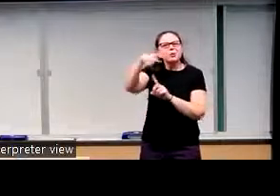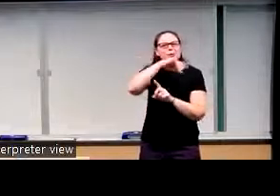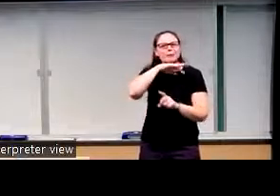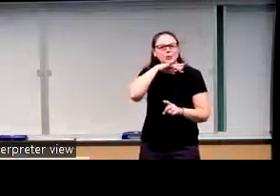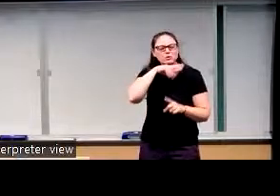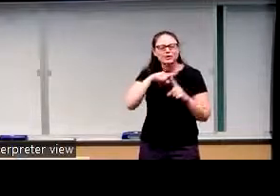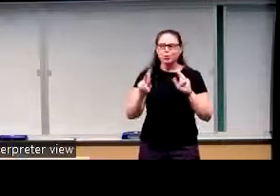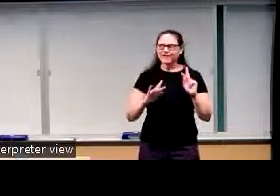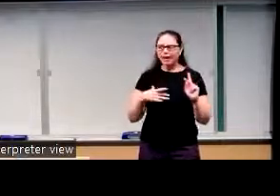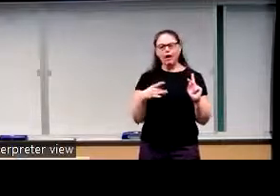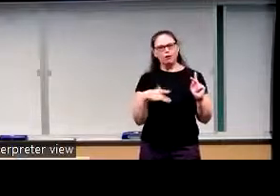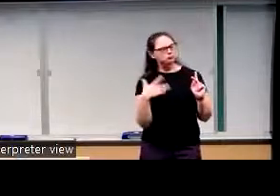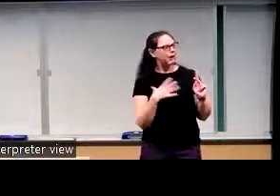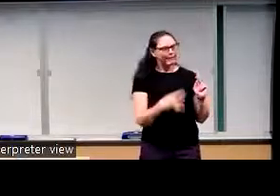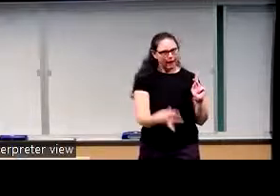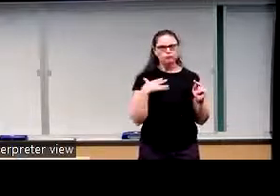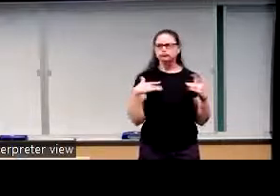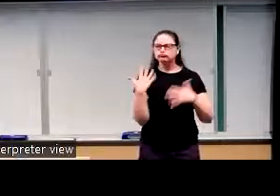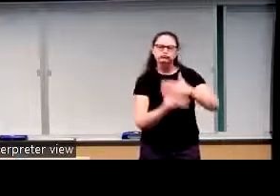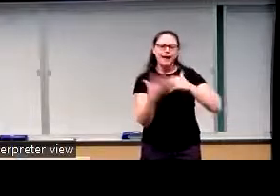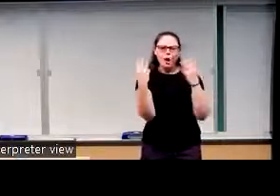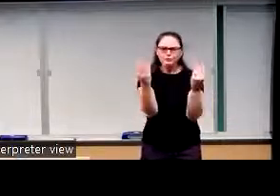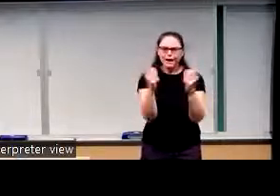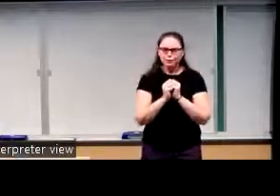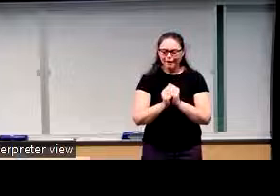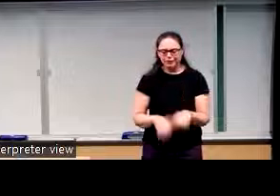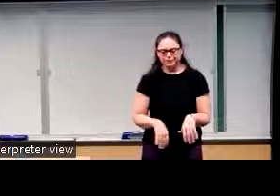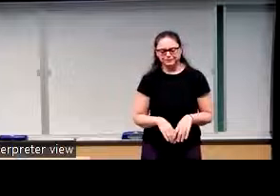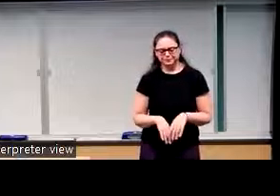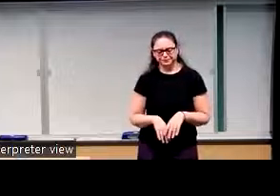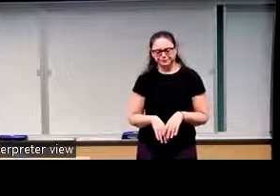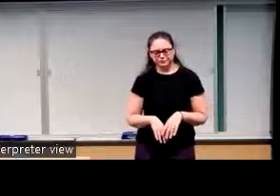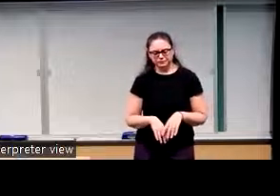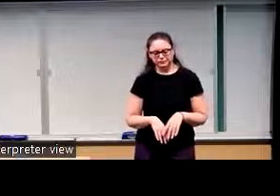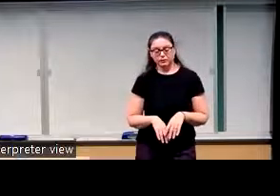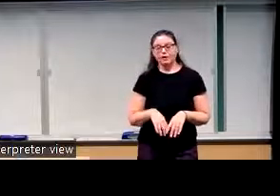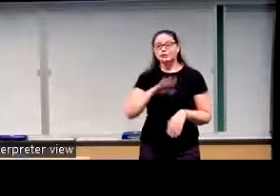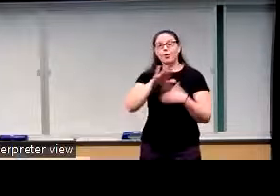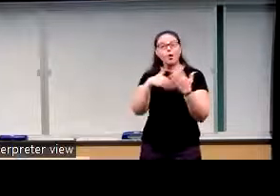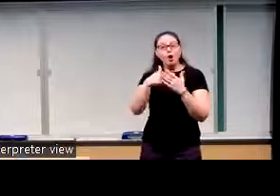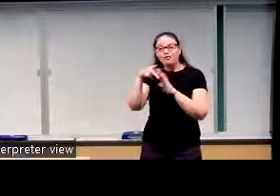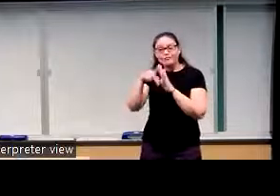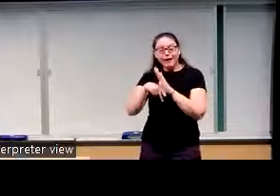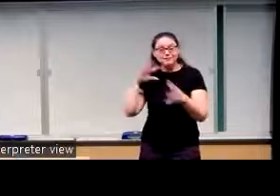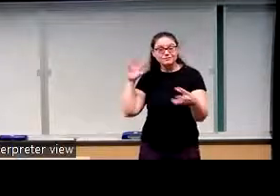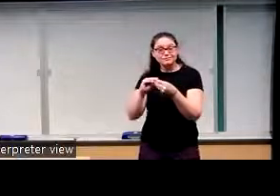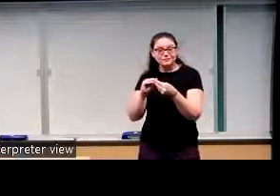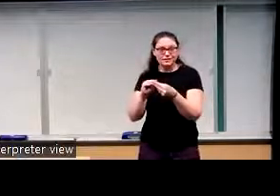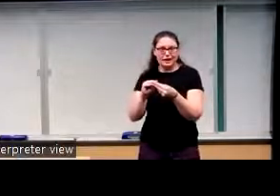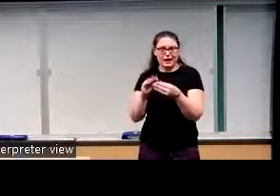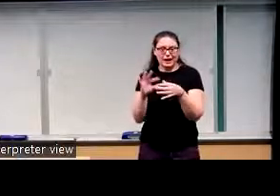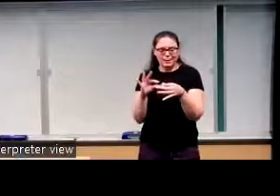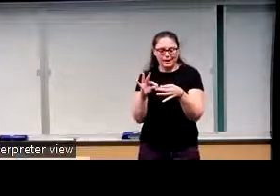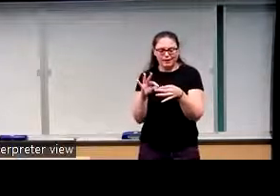together. And all told, all of the policies I mentioned are rational and what